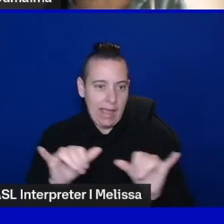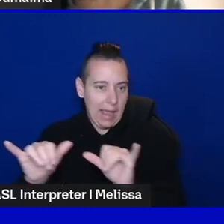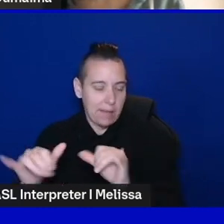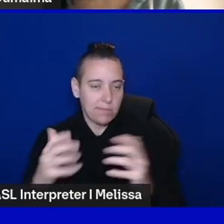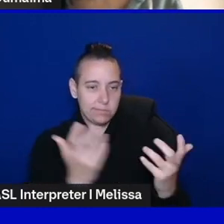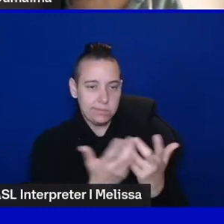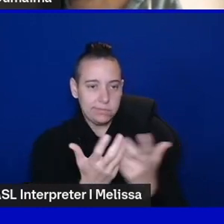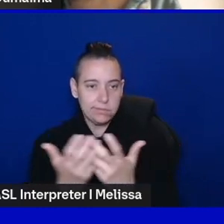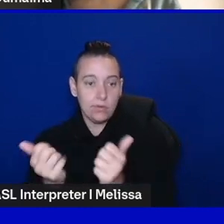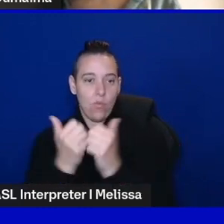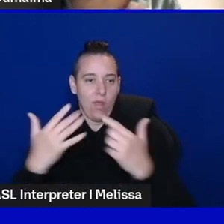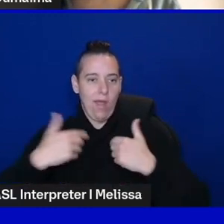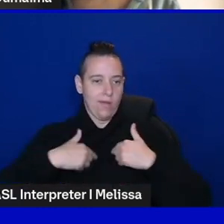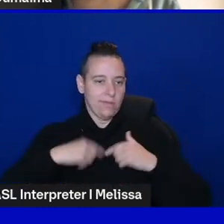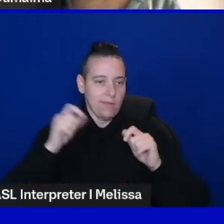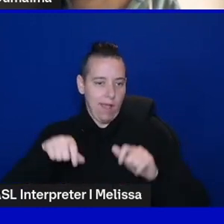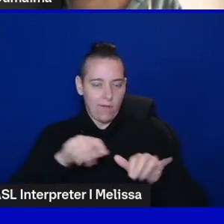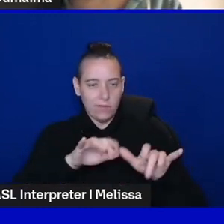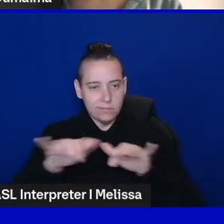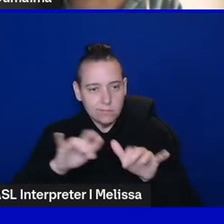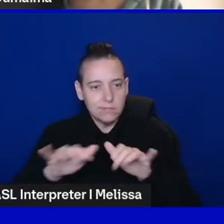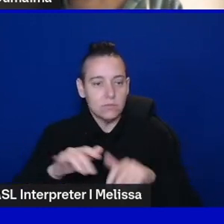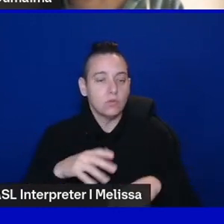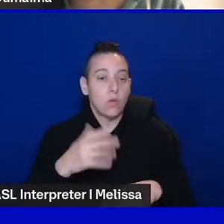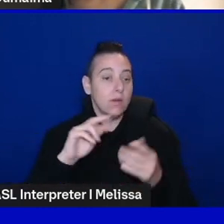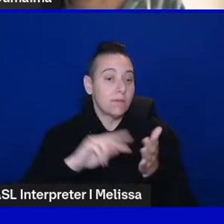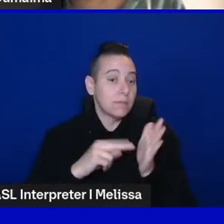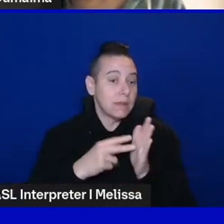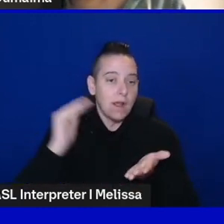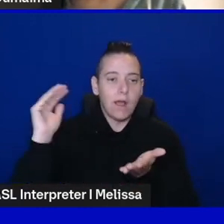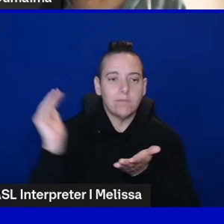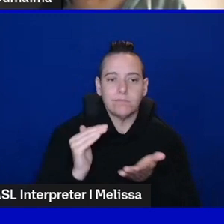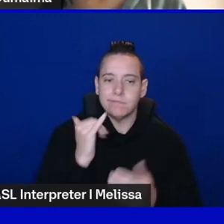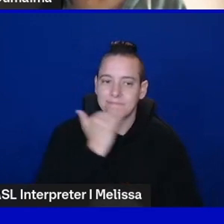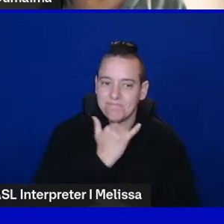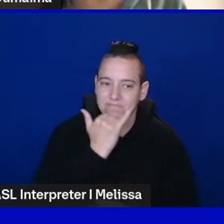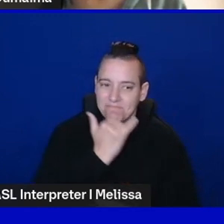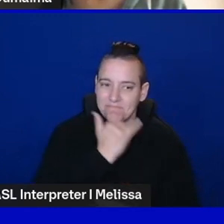relying on human input. So it reduces the risk of errors.